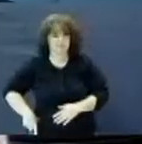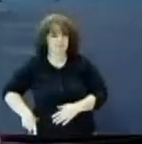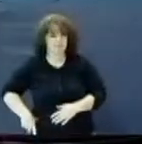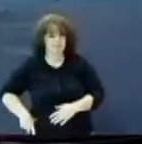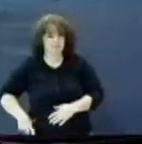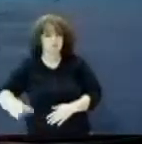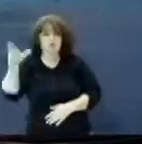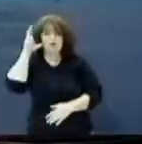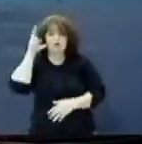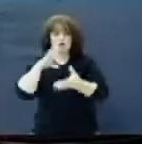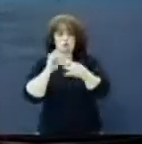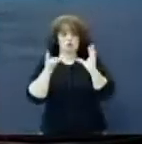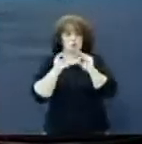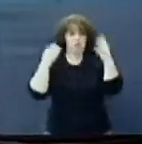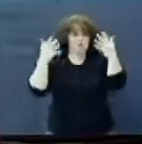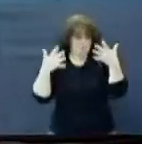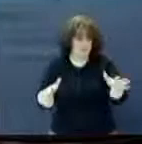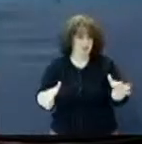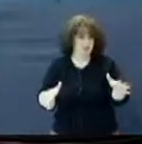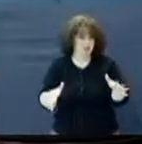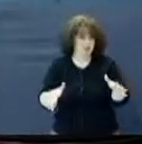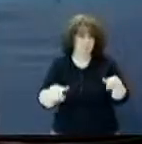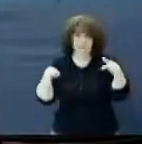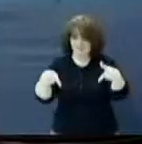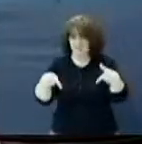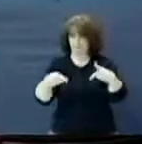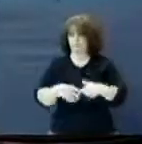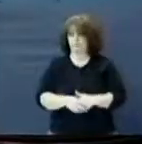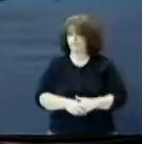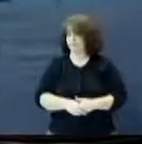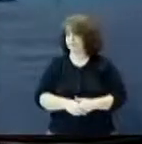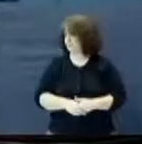I heard a story, and I'll finish with it.